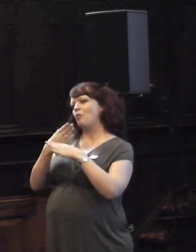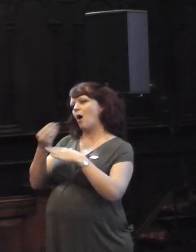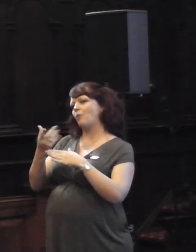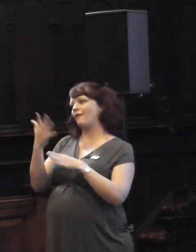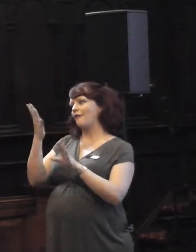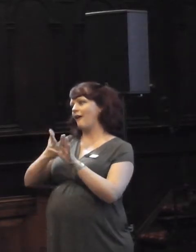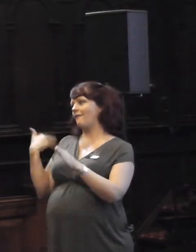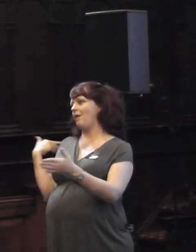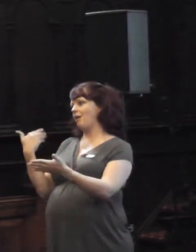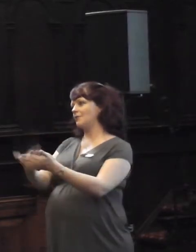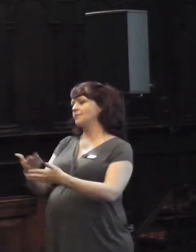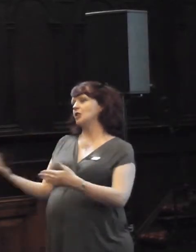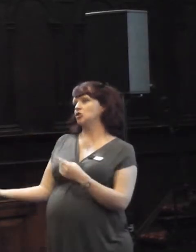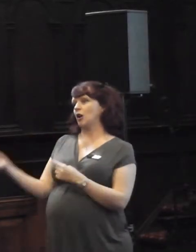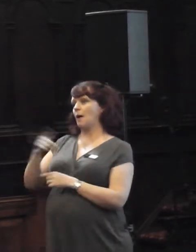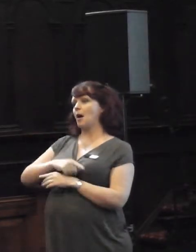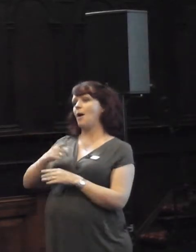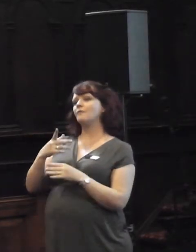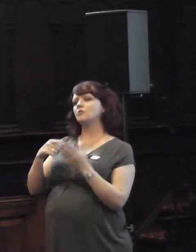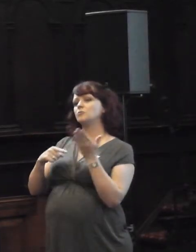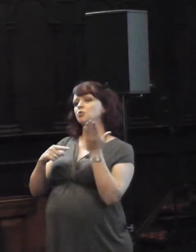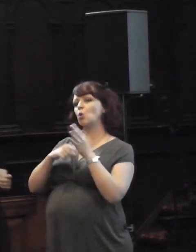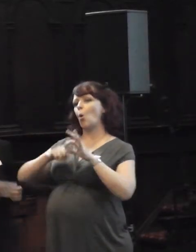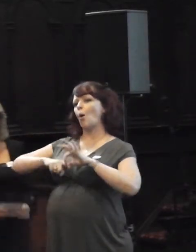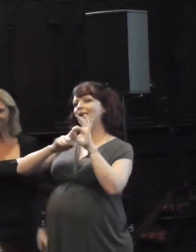She's come up from Westlands School in Torquay.